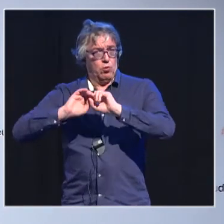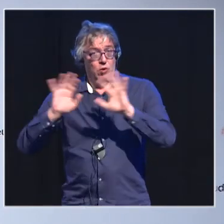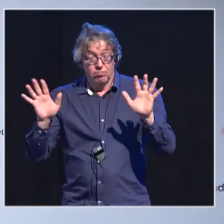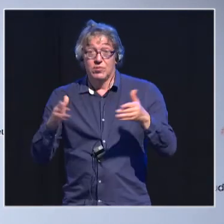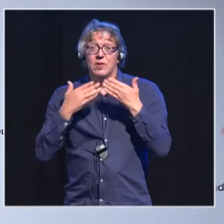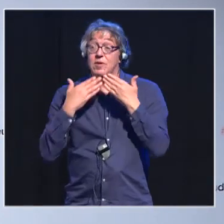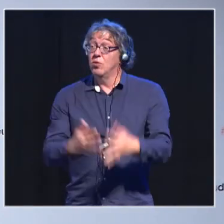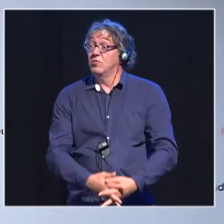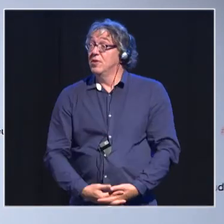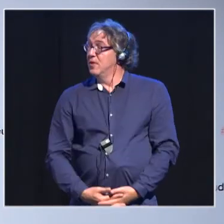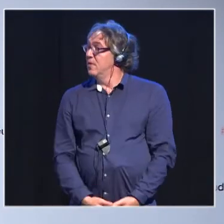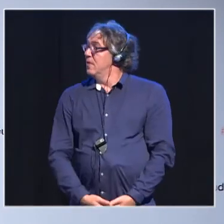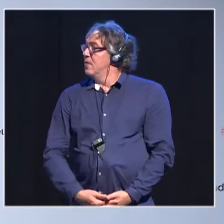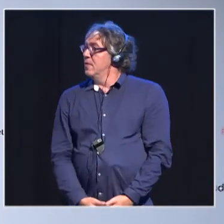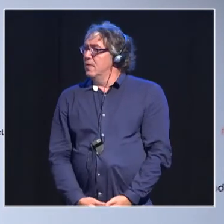Thank you.